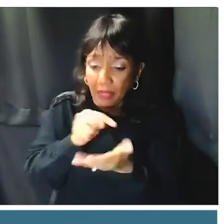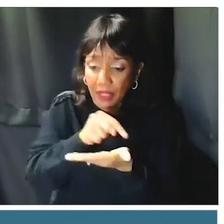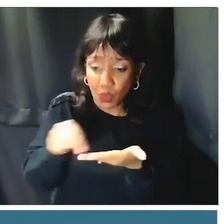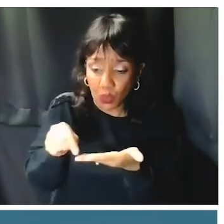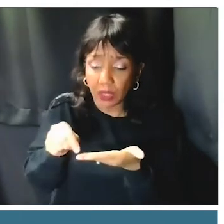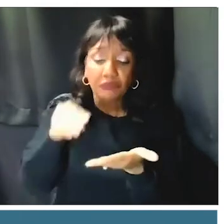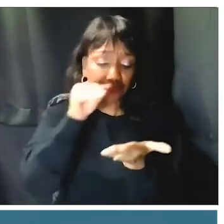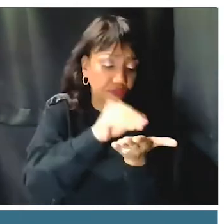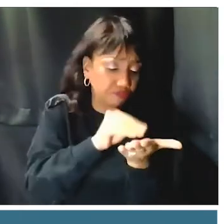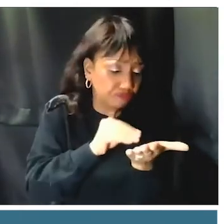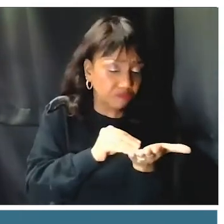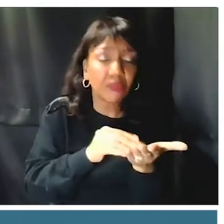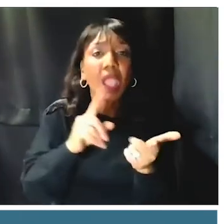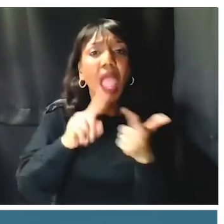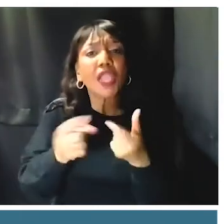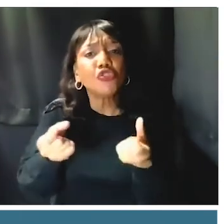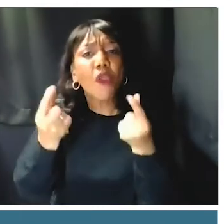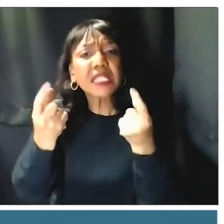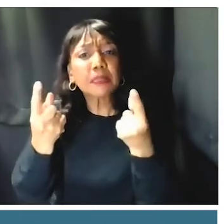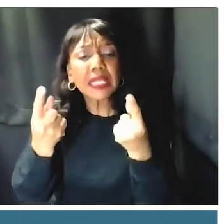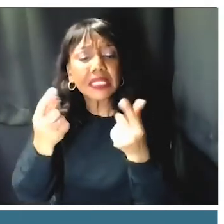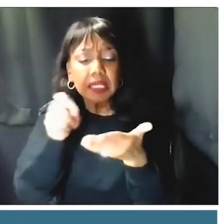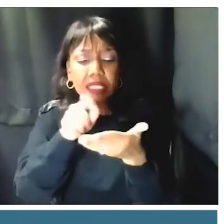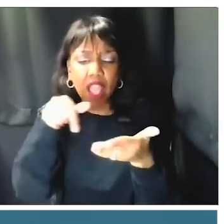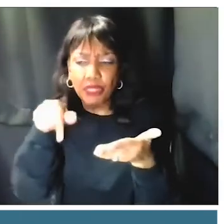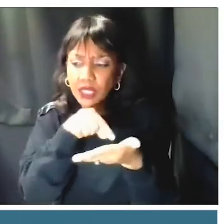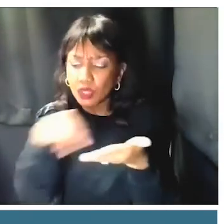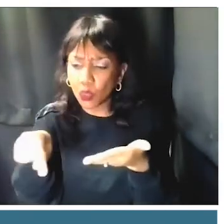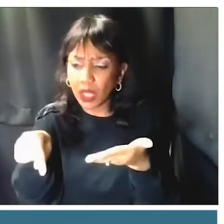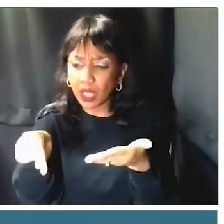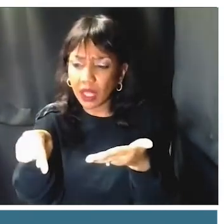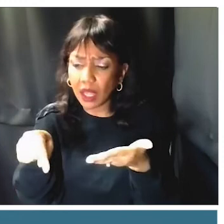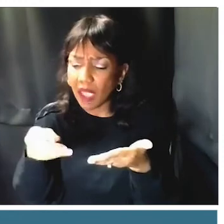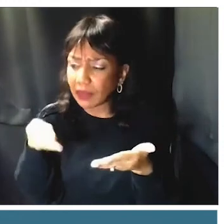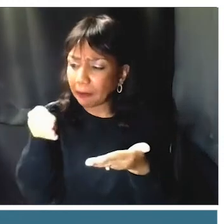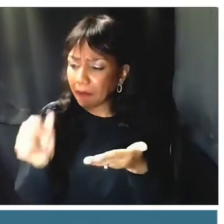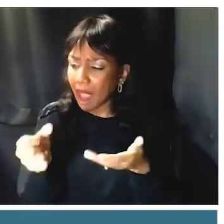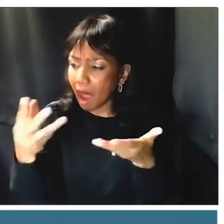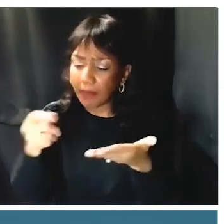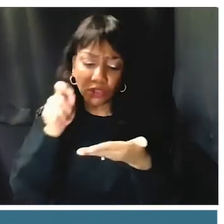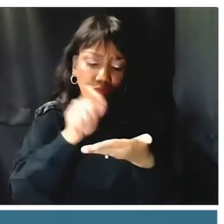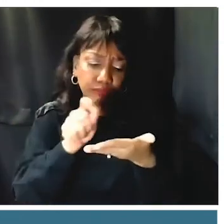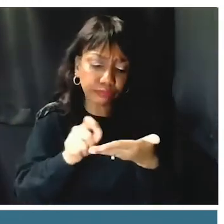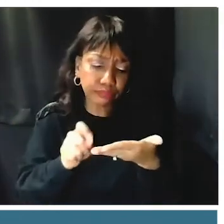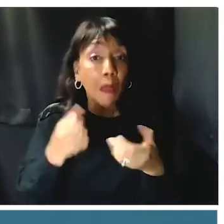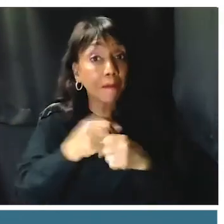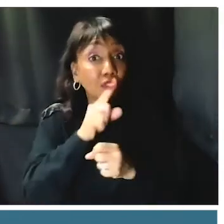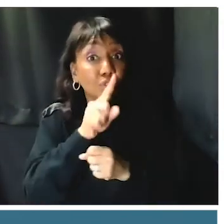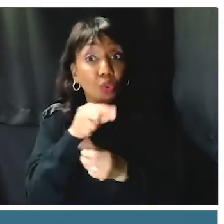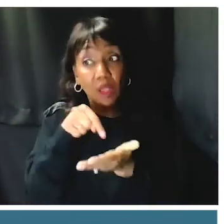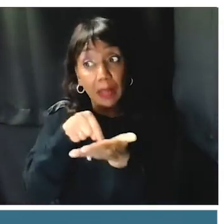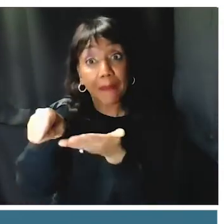list of regular expenses and determine which ones you need to pay this week to ensure your payments are received on